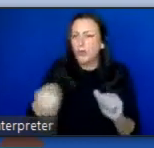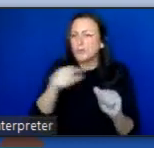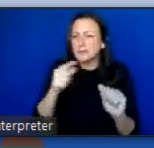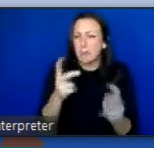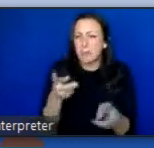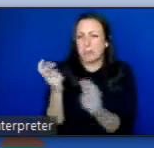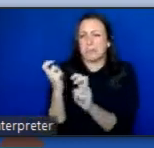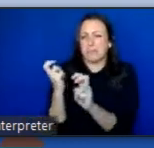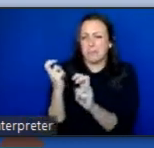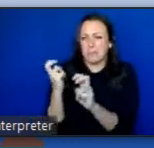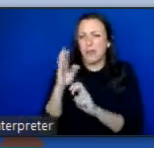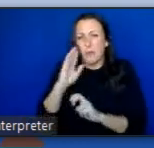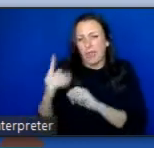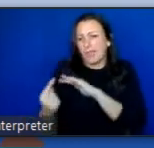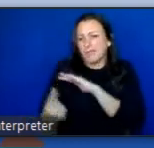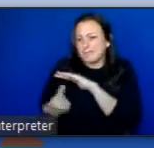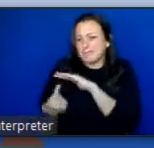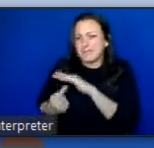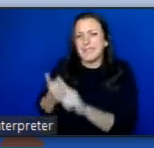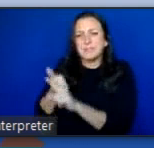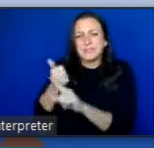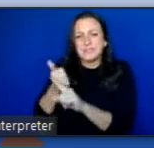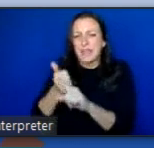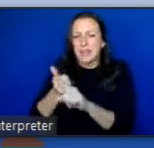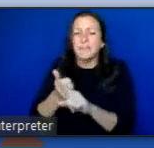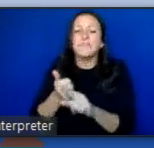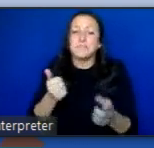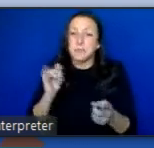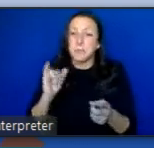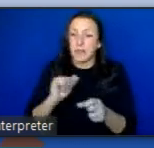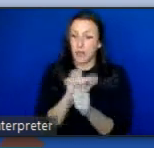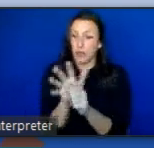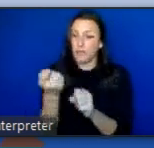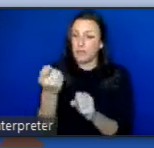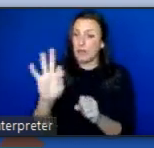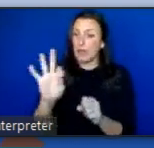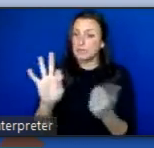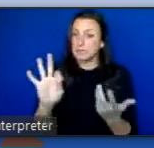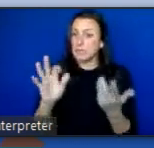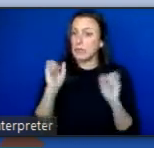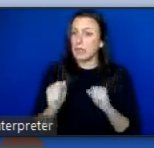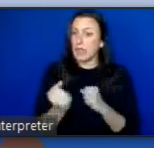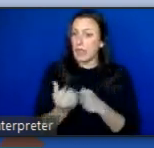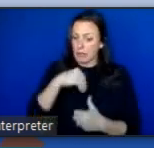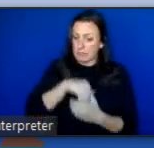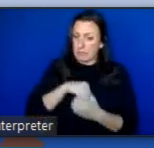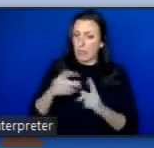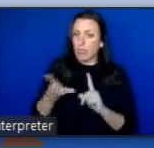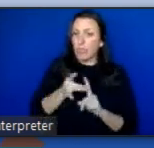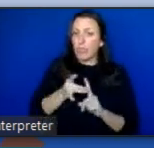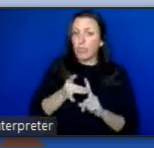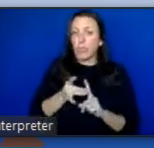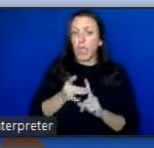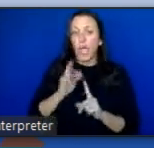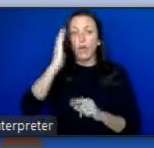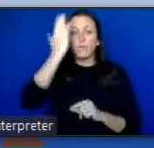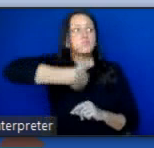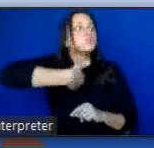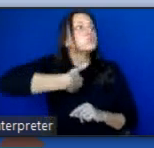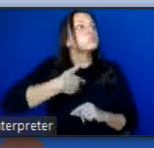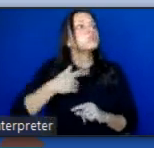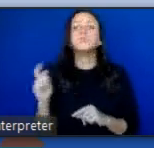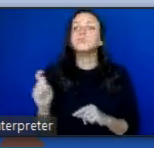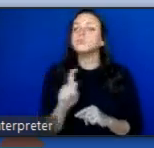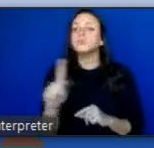And the fact that people with COVID-19 actually can be out in the community spreading the disease, not realizing that they need to